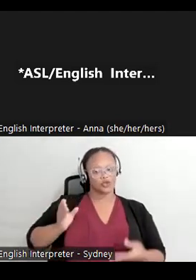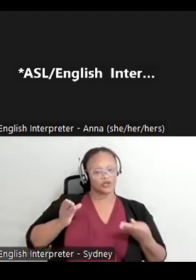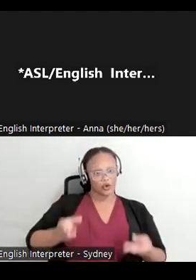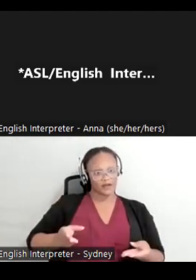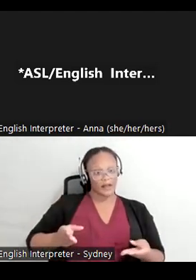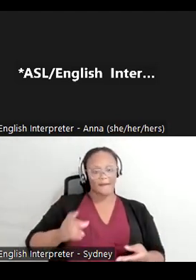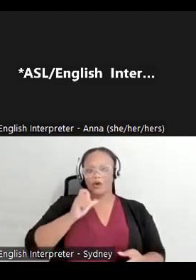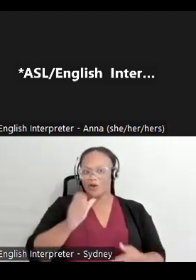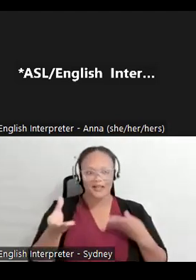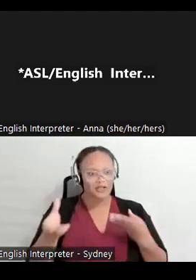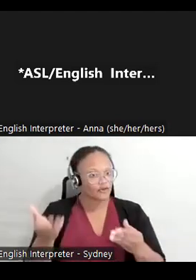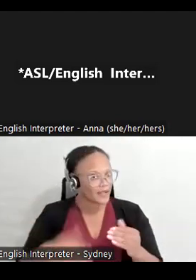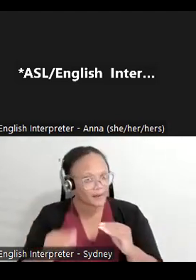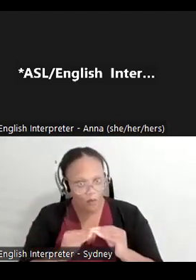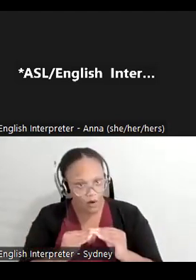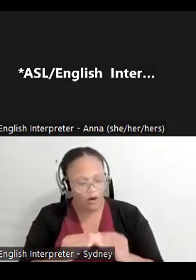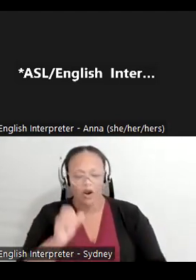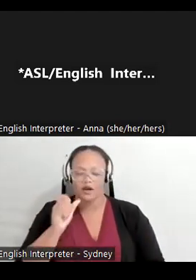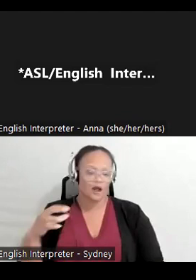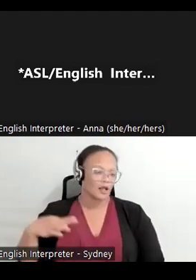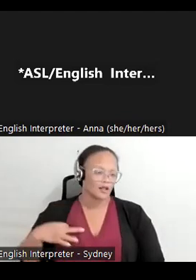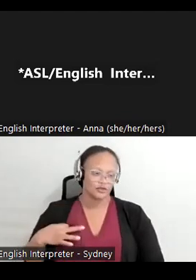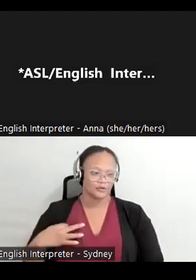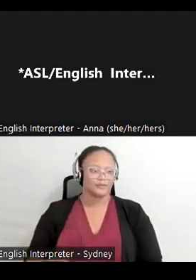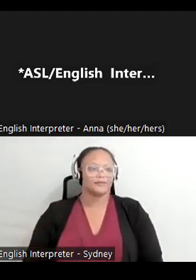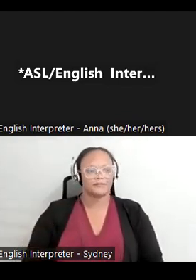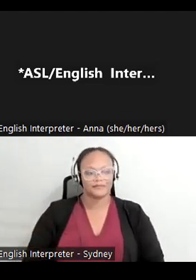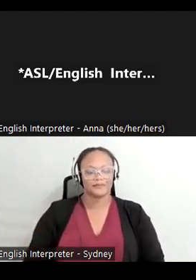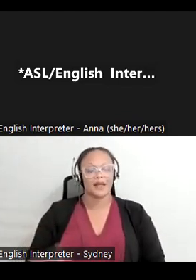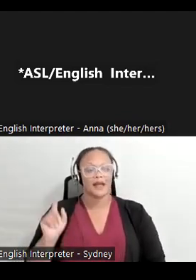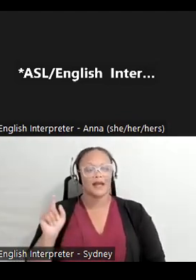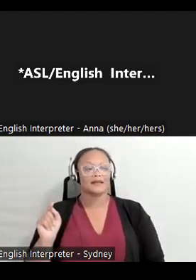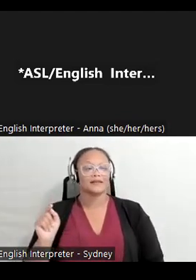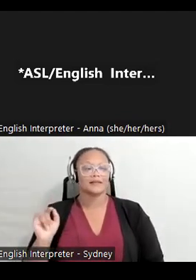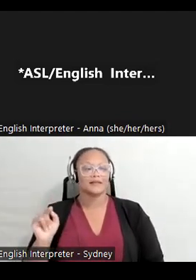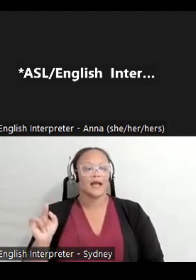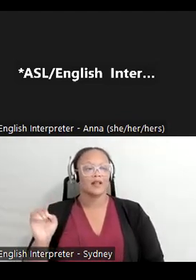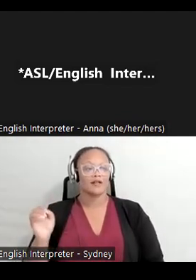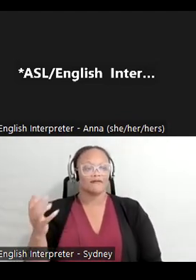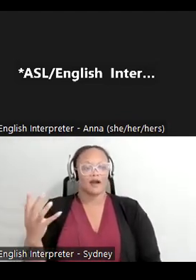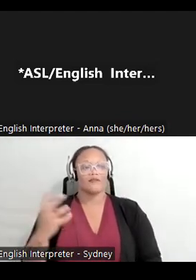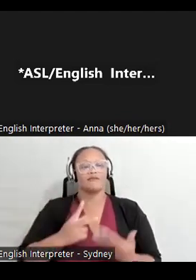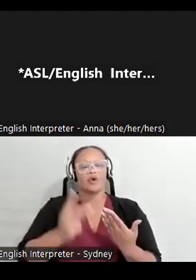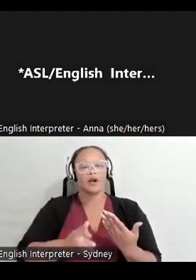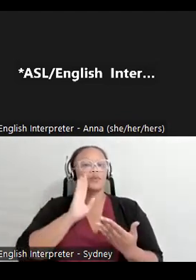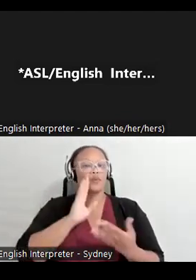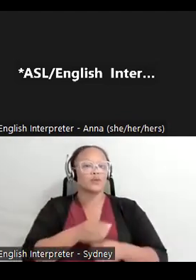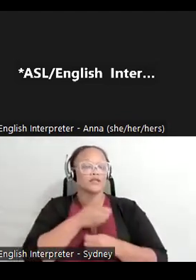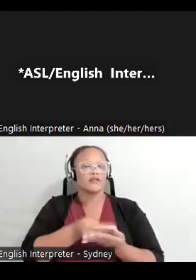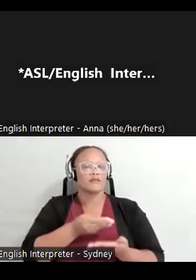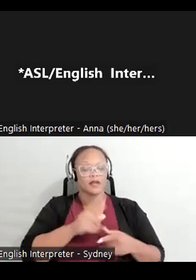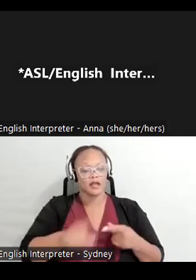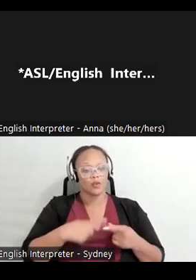eligible. Title V programs will receive rate supplement funding once their sites reach 100% ARPA survey